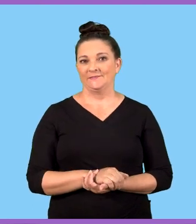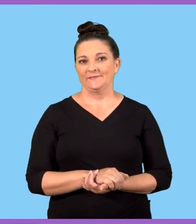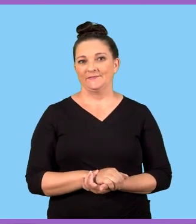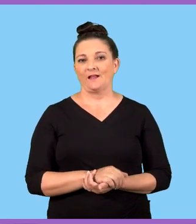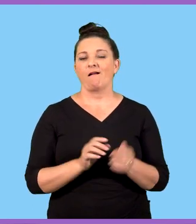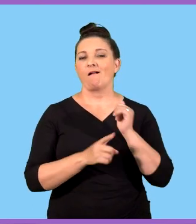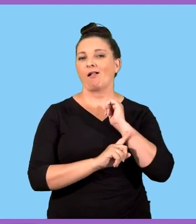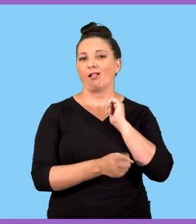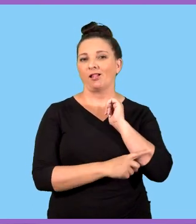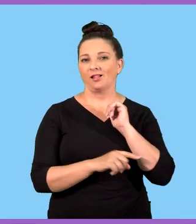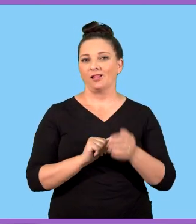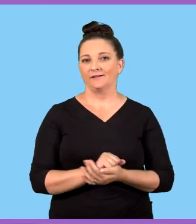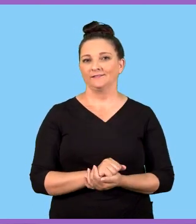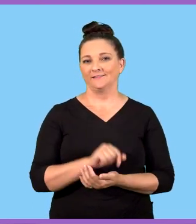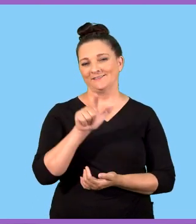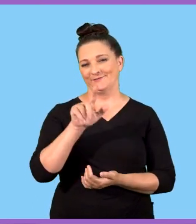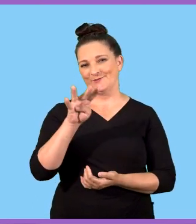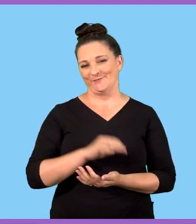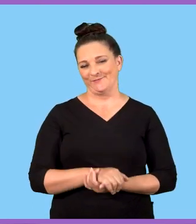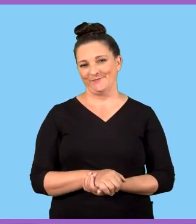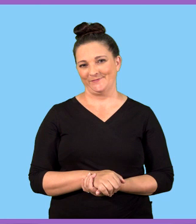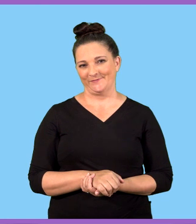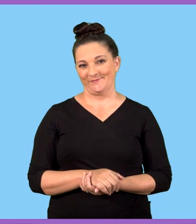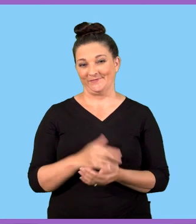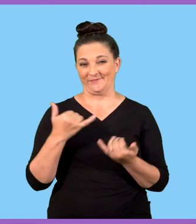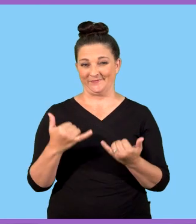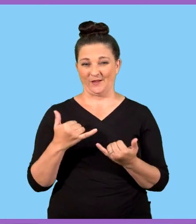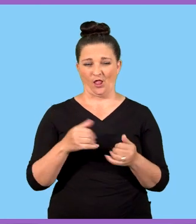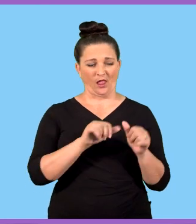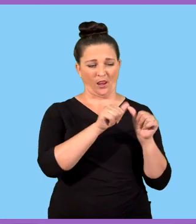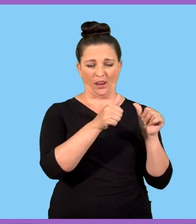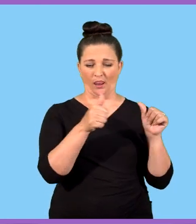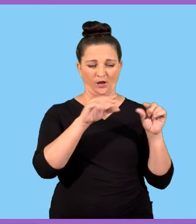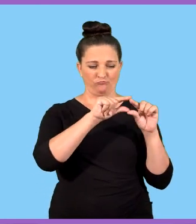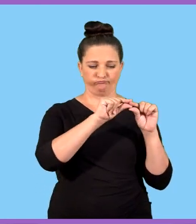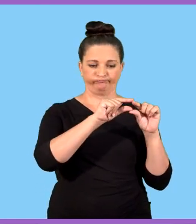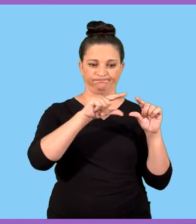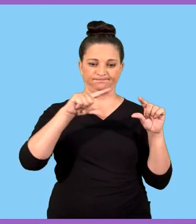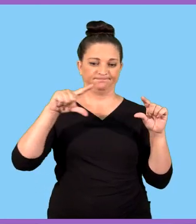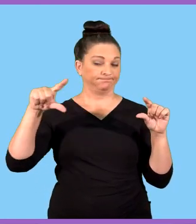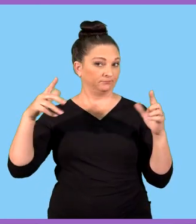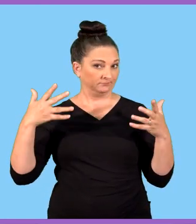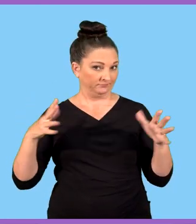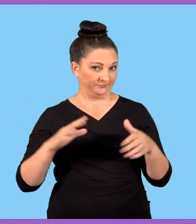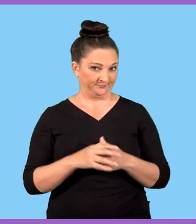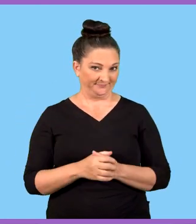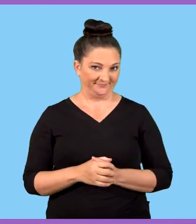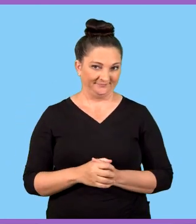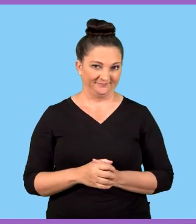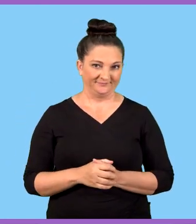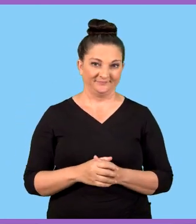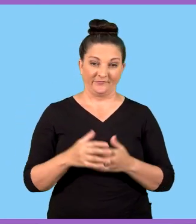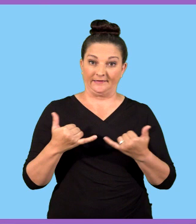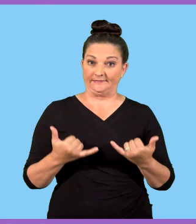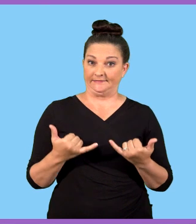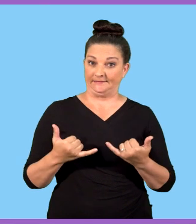68, lastly, 74. So I've arranged all the values, in ascending